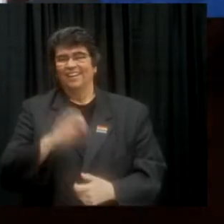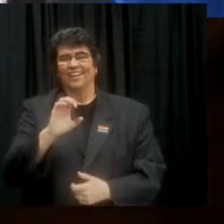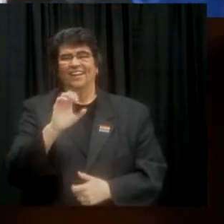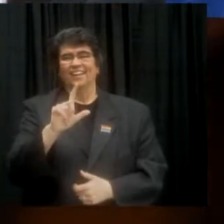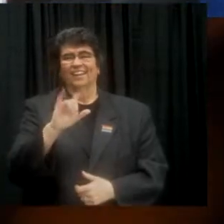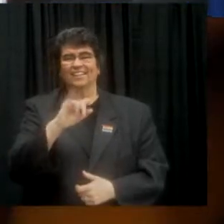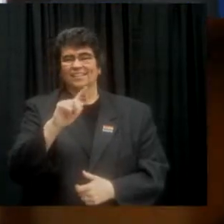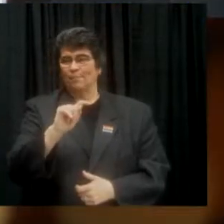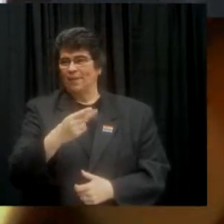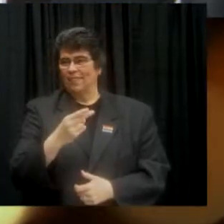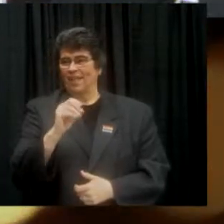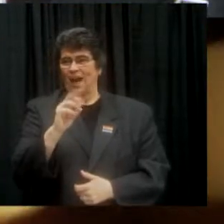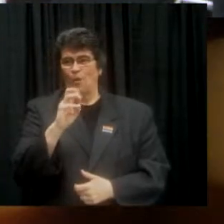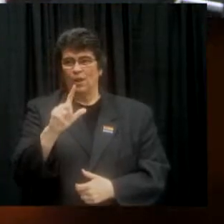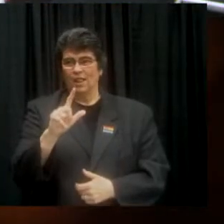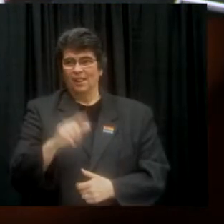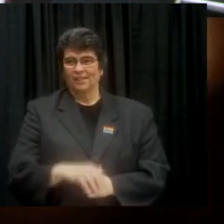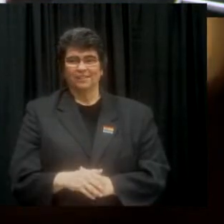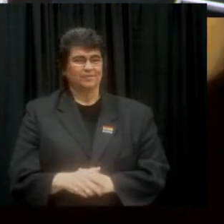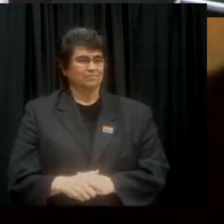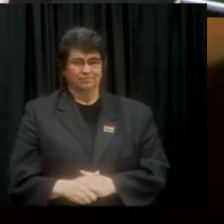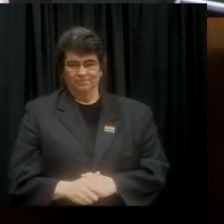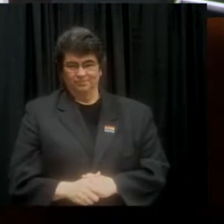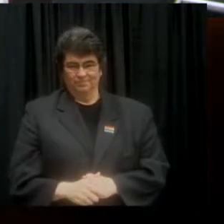Elizabeth Allo.